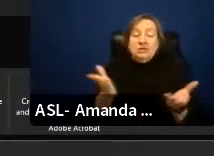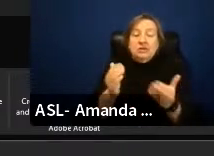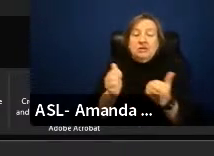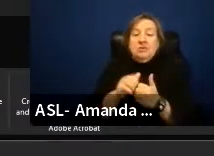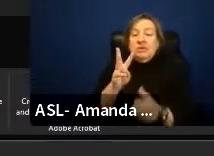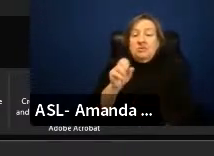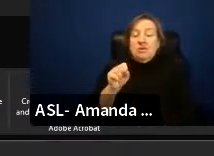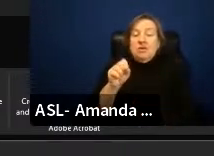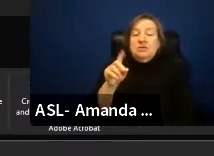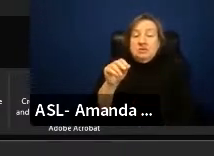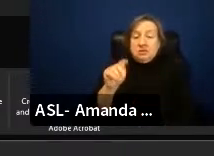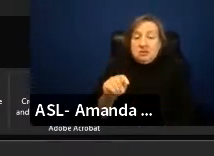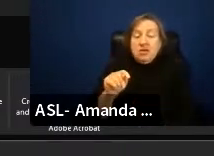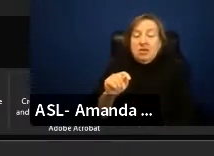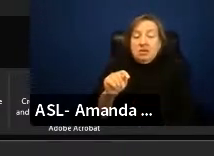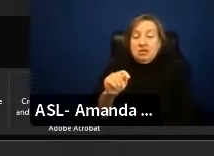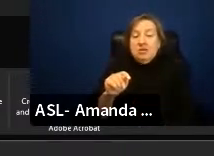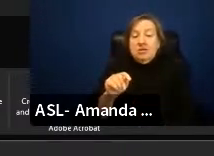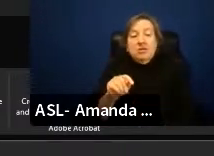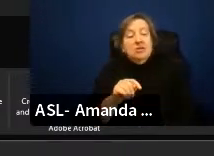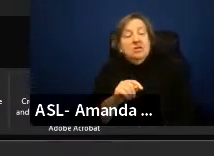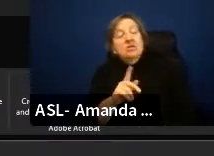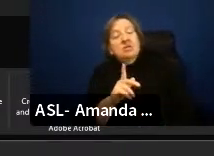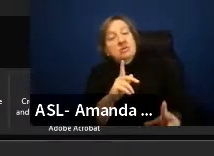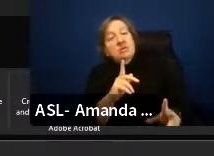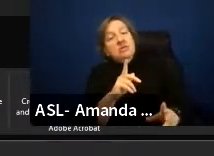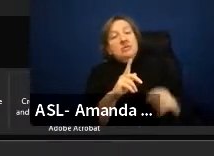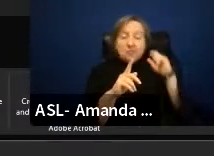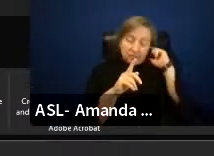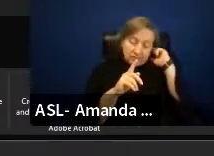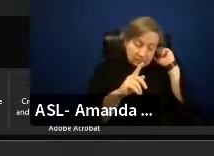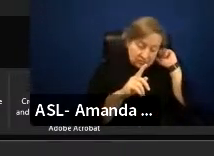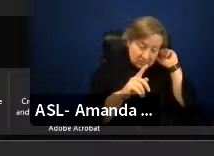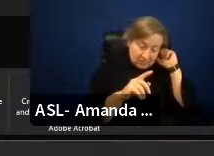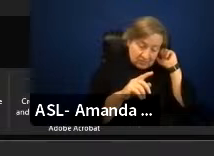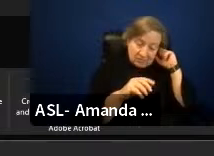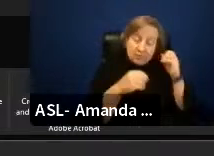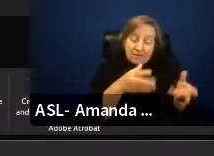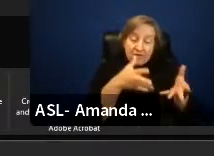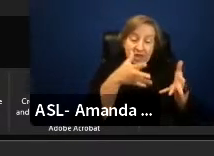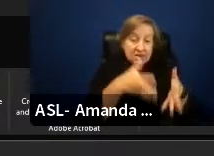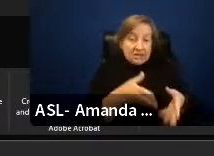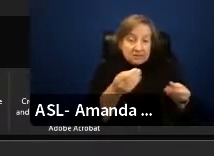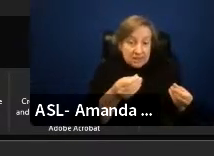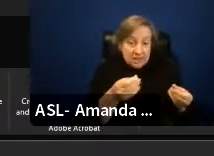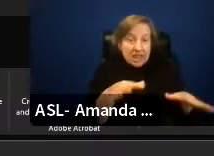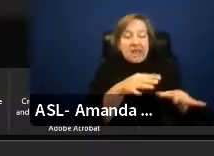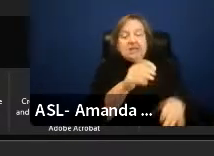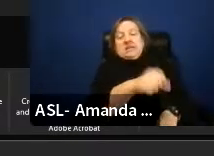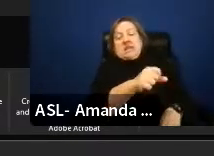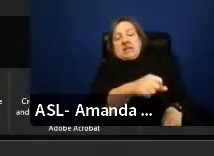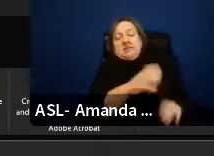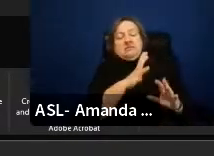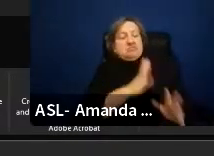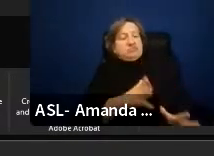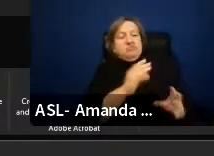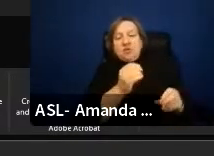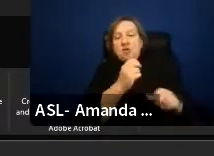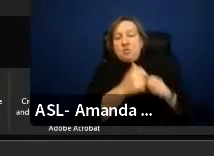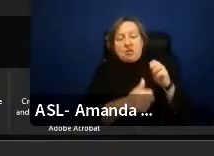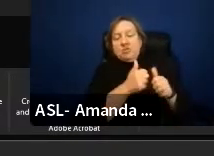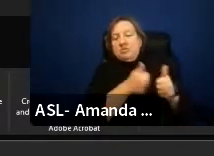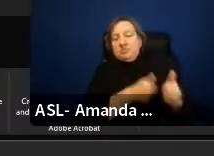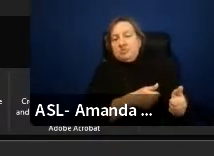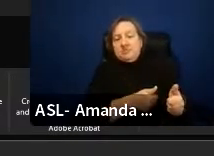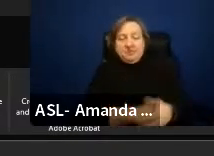currently. Yeah, providing excess and remnant land, yeah, no issue.